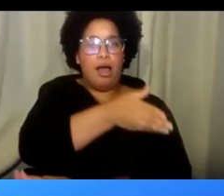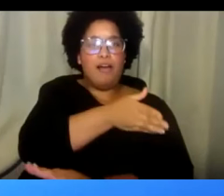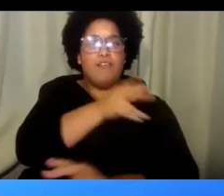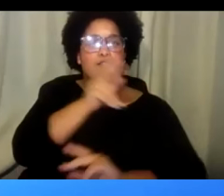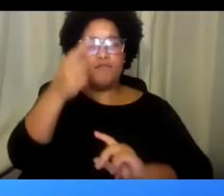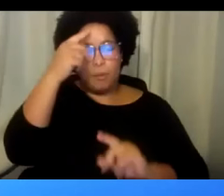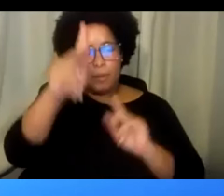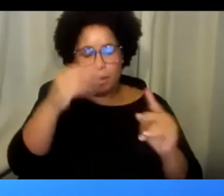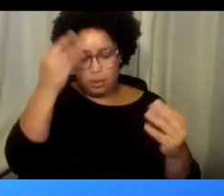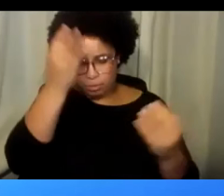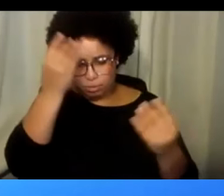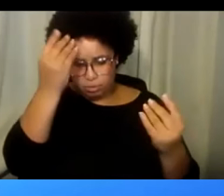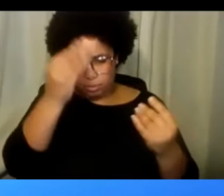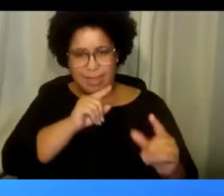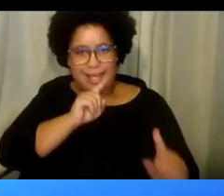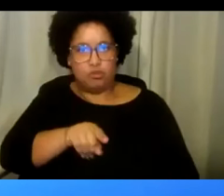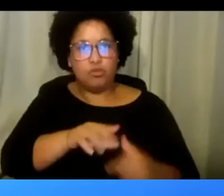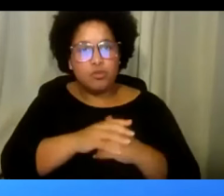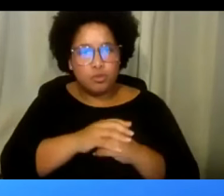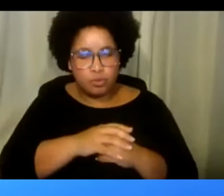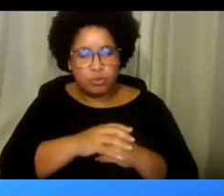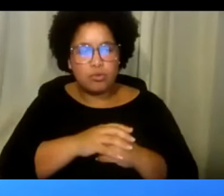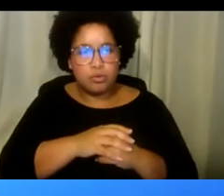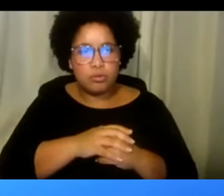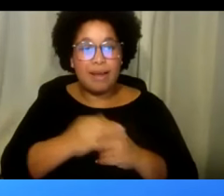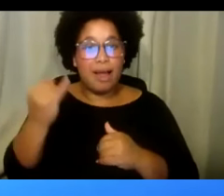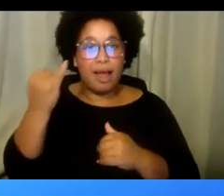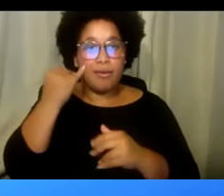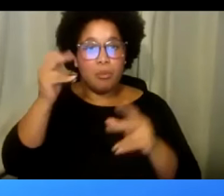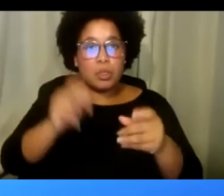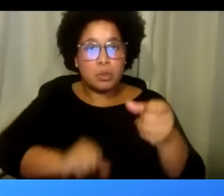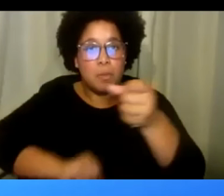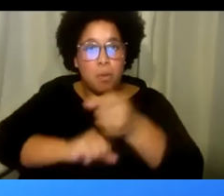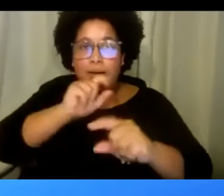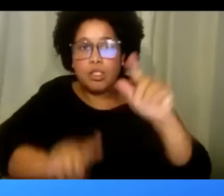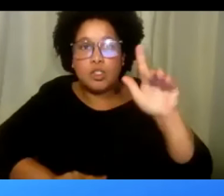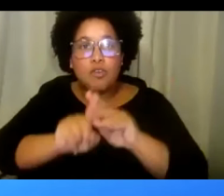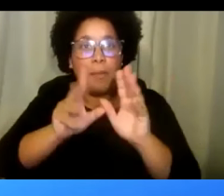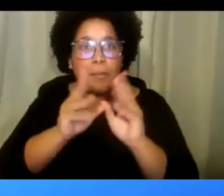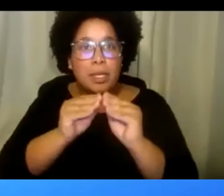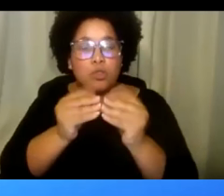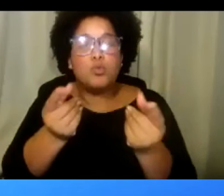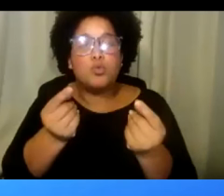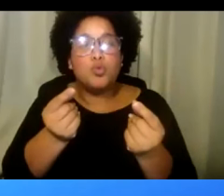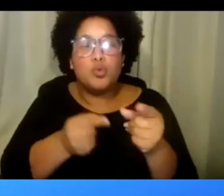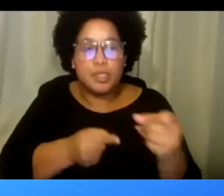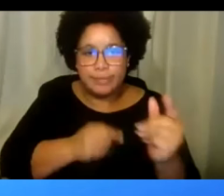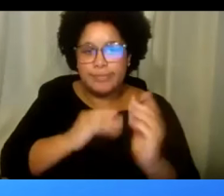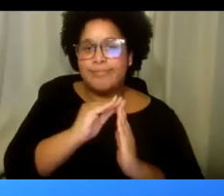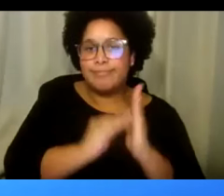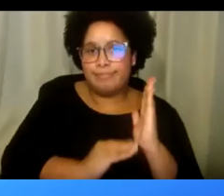time to think about the answers. If a supporter can't make a meeting, they can fill out the questions and have their perspective